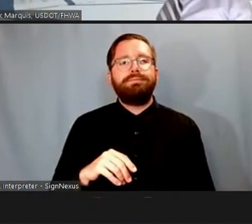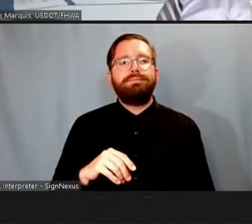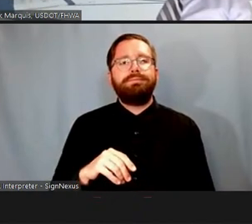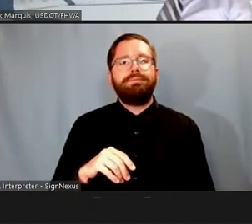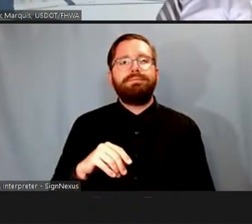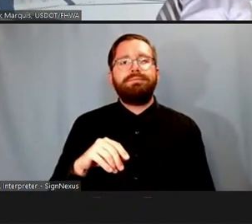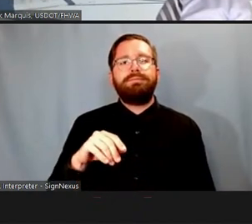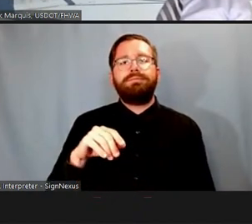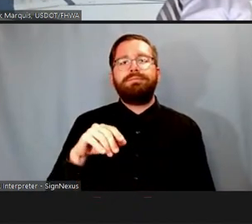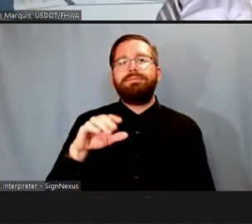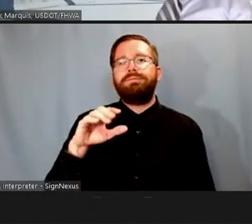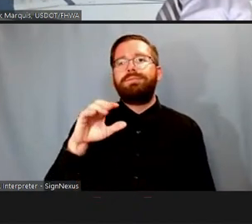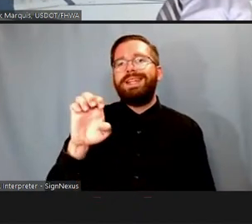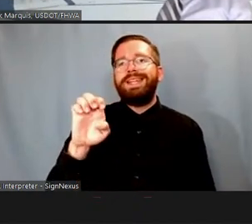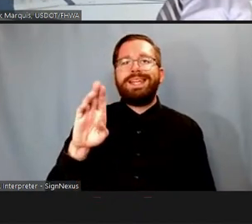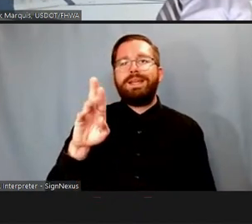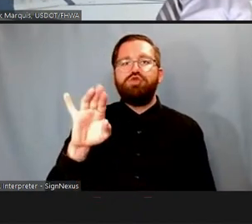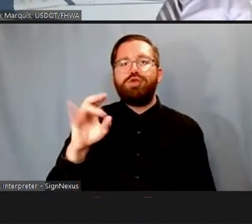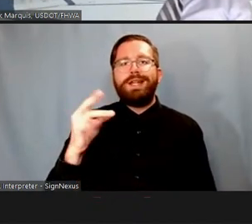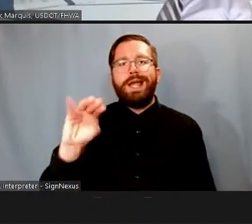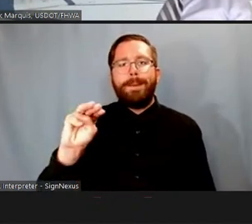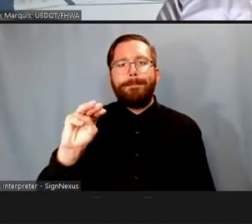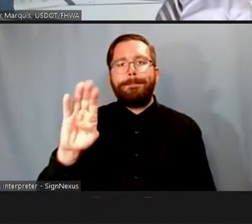ibrahim barry